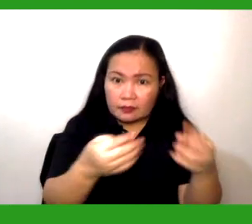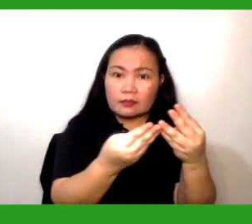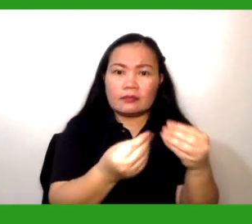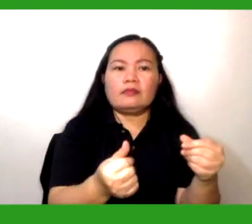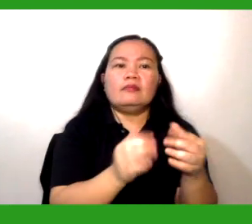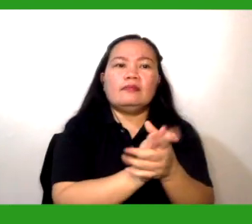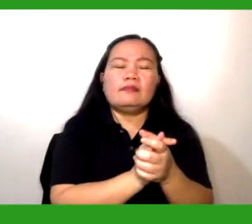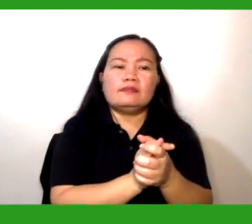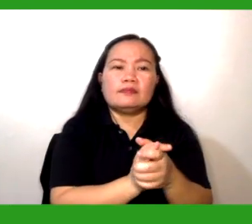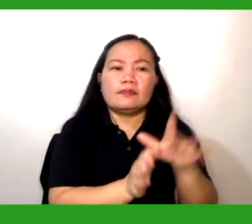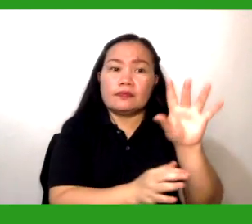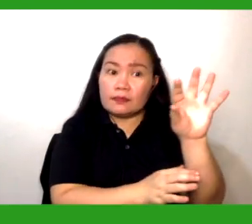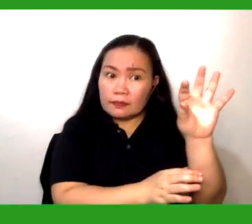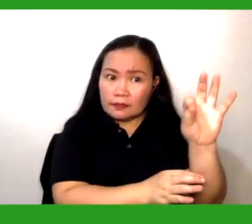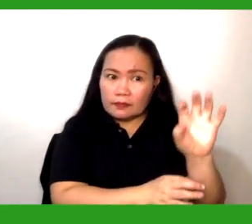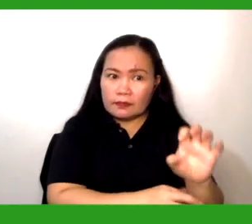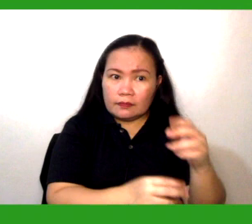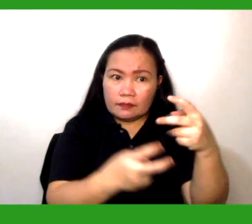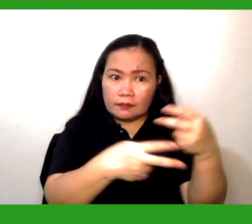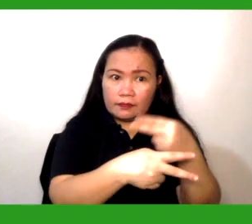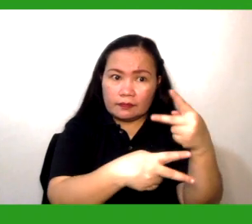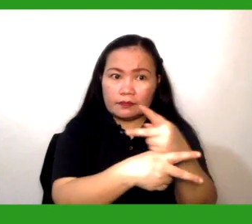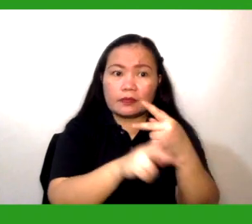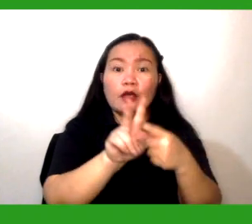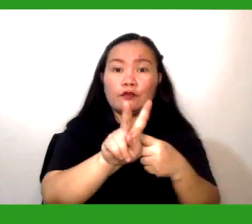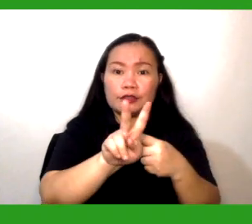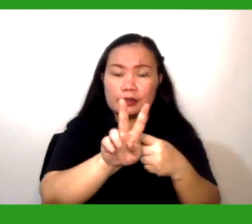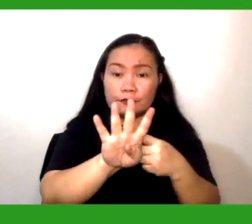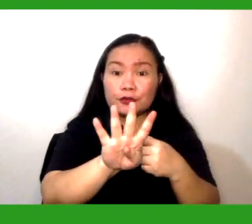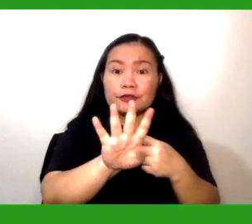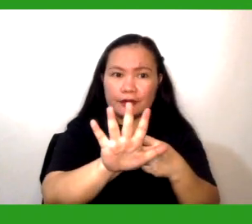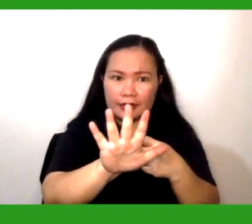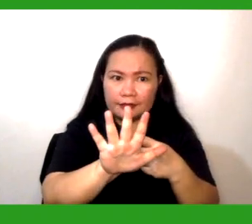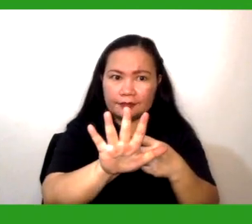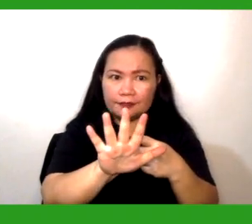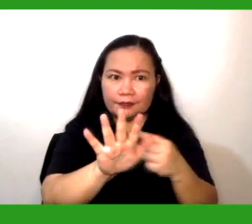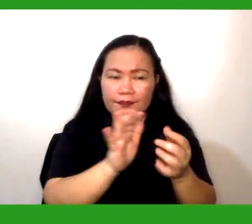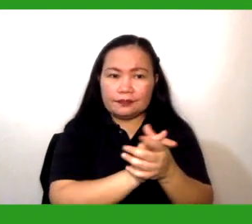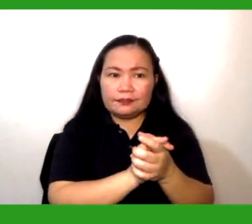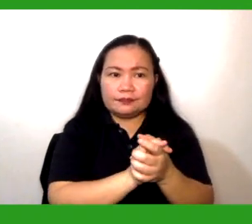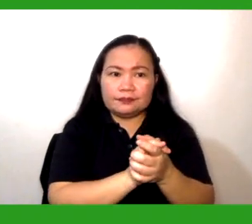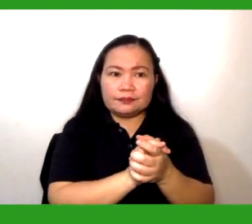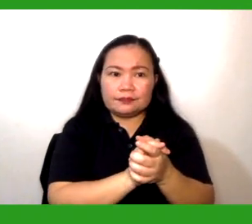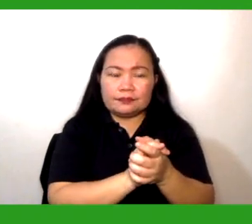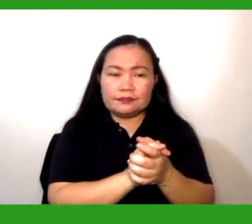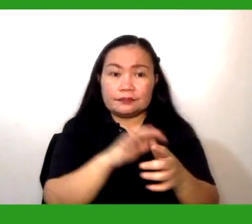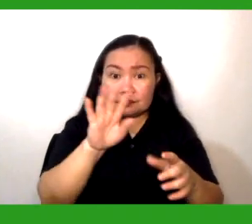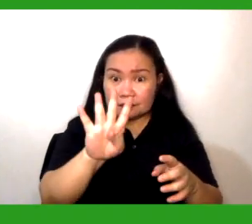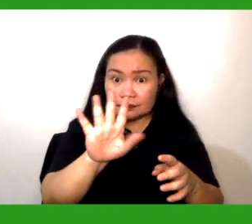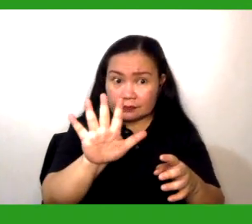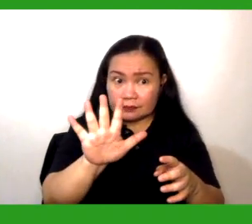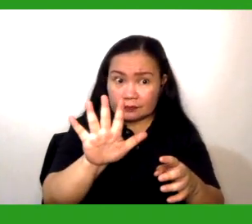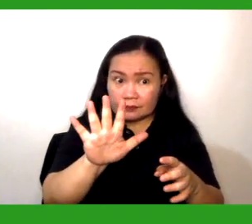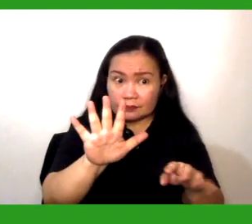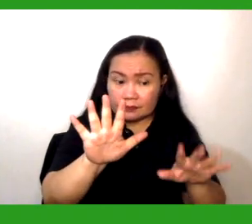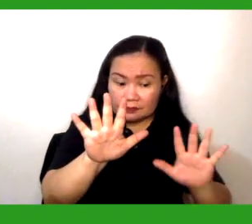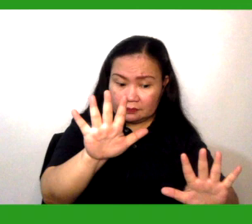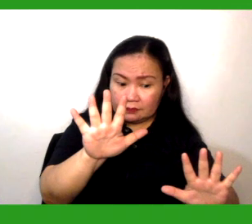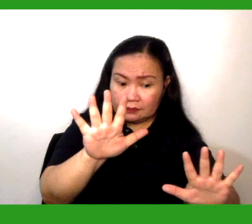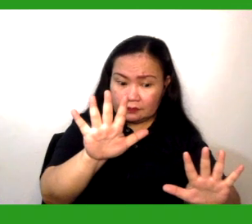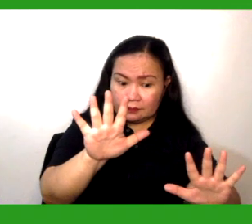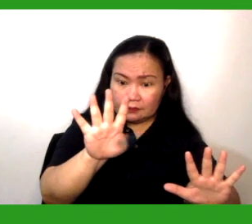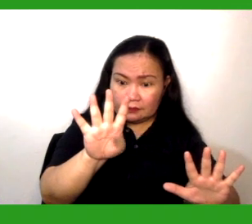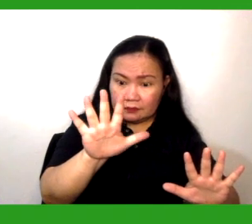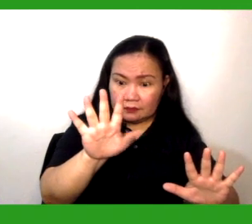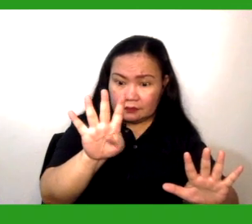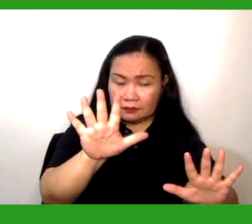So, substitute natin yung degree Celsius, our given, that is 45. So, since again, divisible siya by